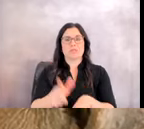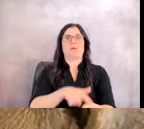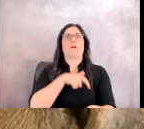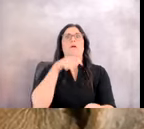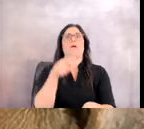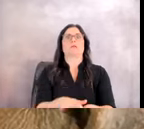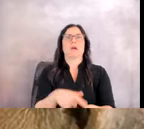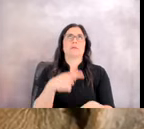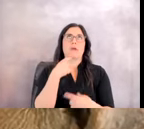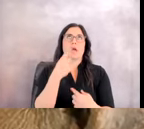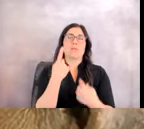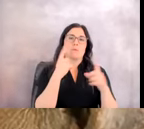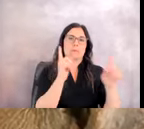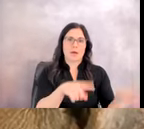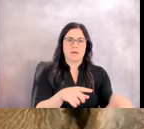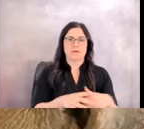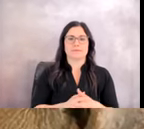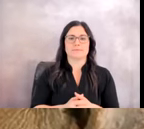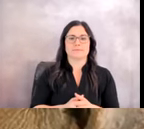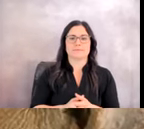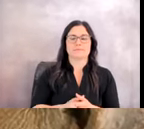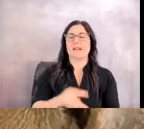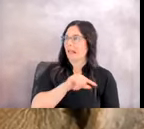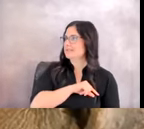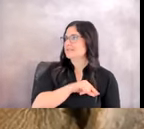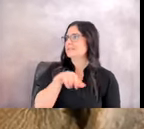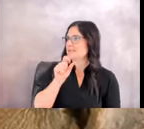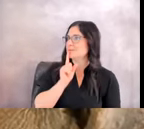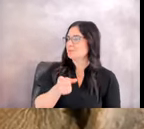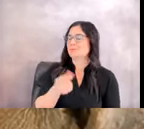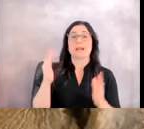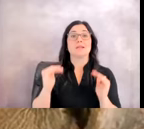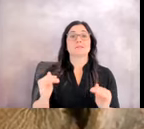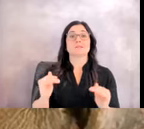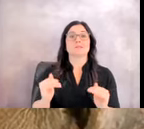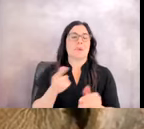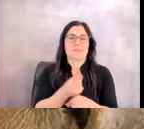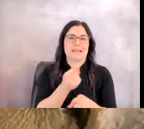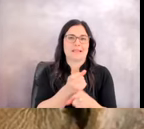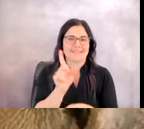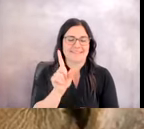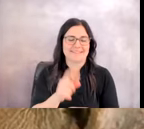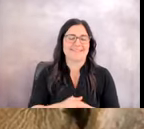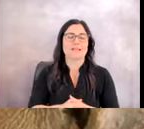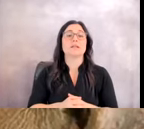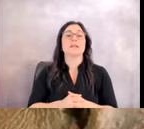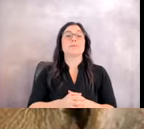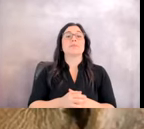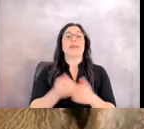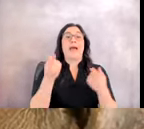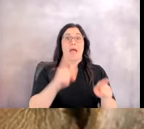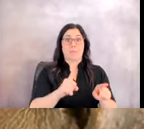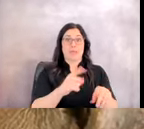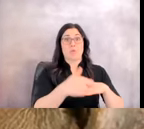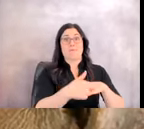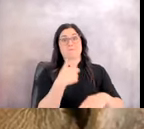respond. Guilty. Next. Kitty. No, so when a referral comes to